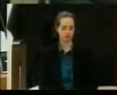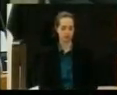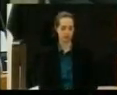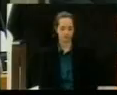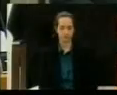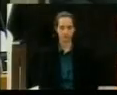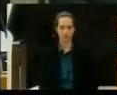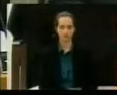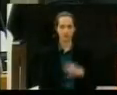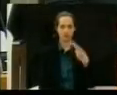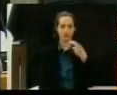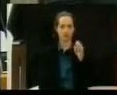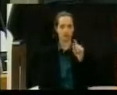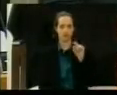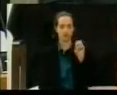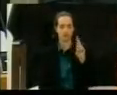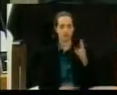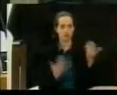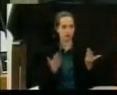Is Heather Roach here?